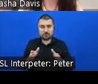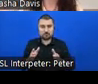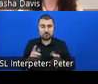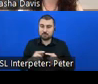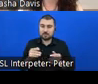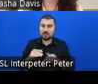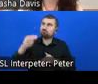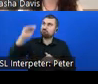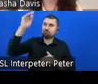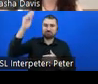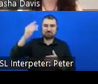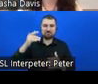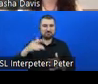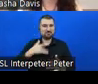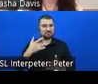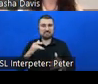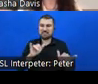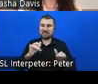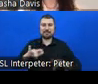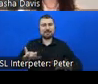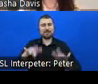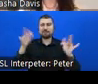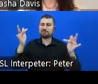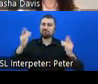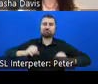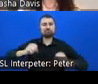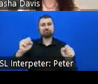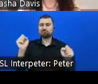so tall, it seems like a very light and airy space.